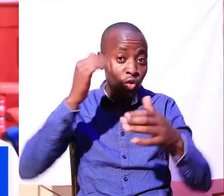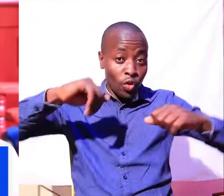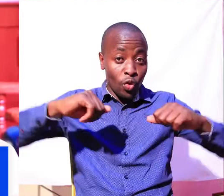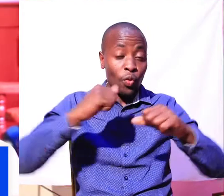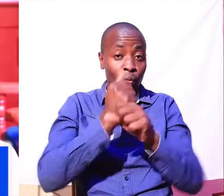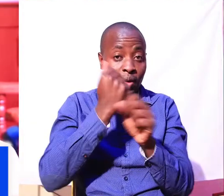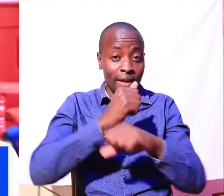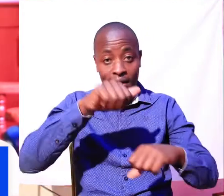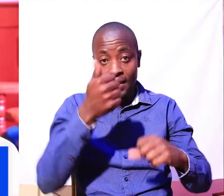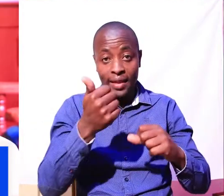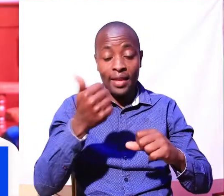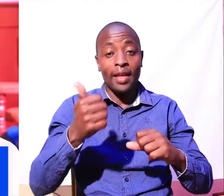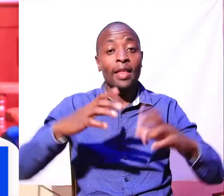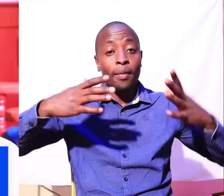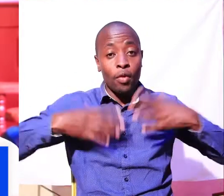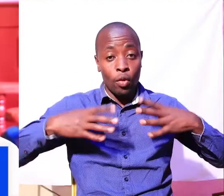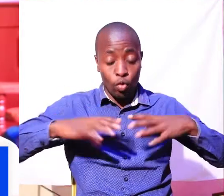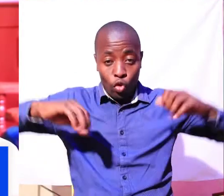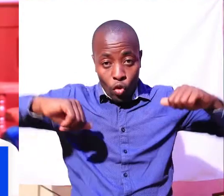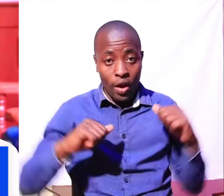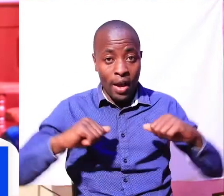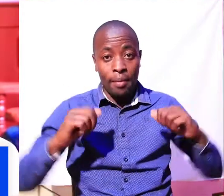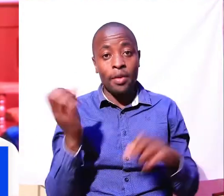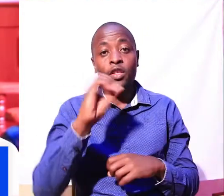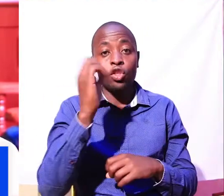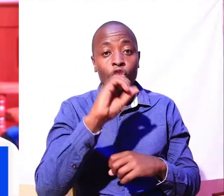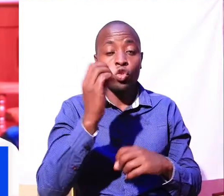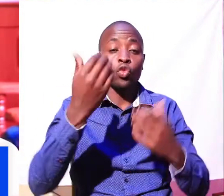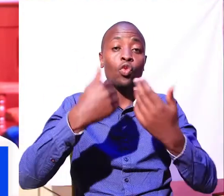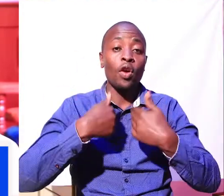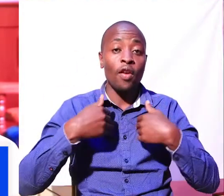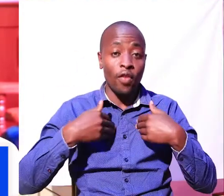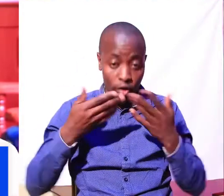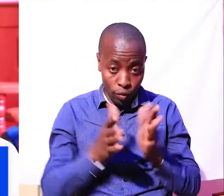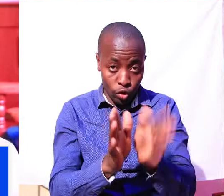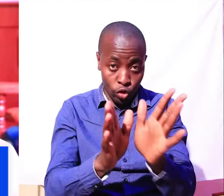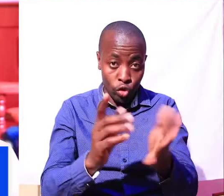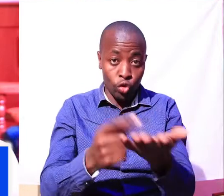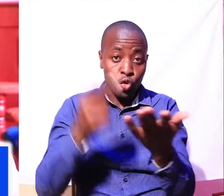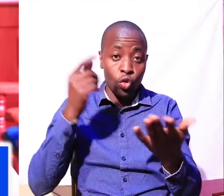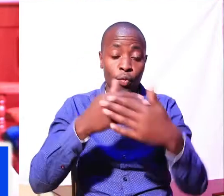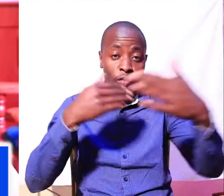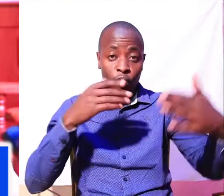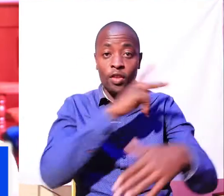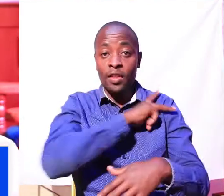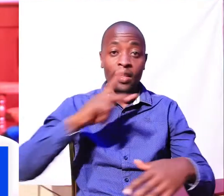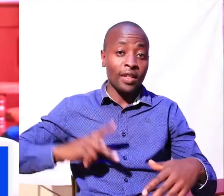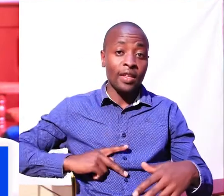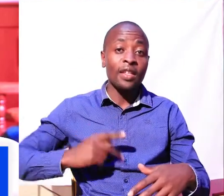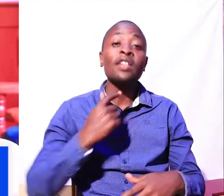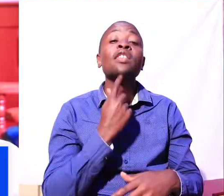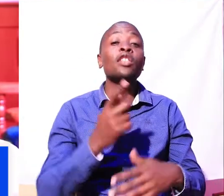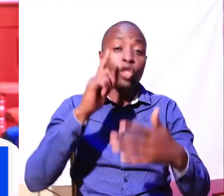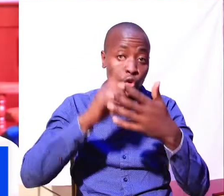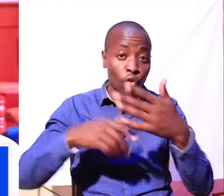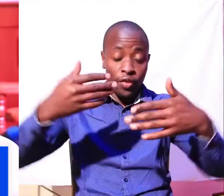other leaders that were there. And they took this as an opportunity to go before the king and place a petition before him about the